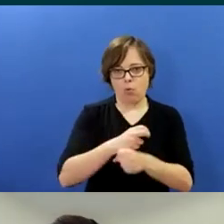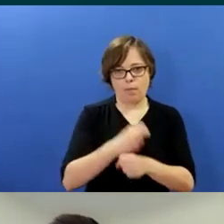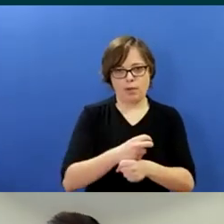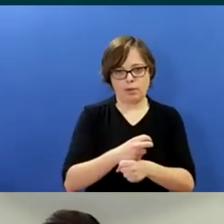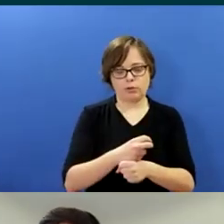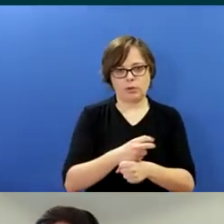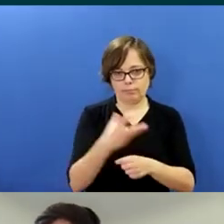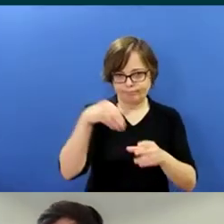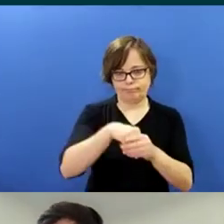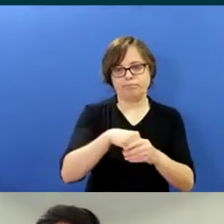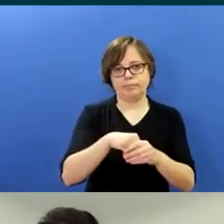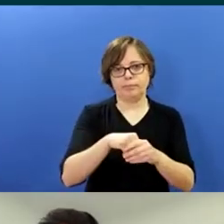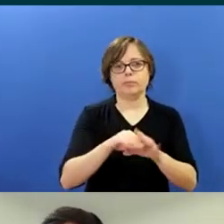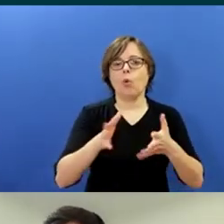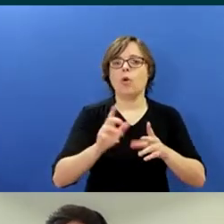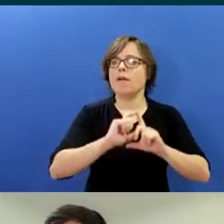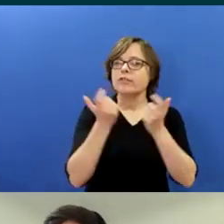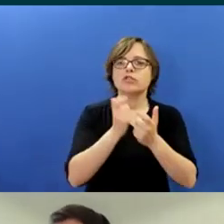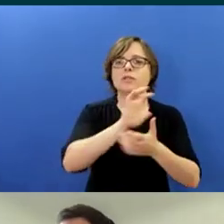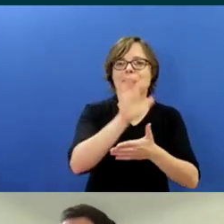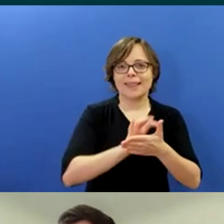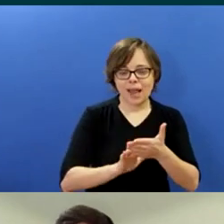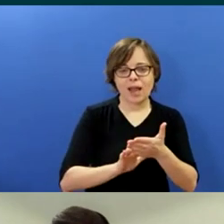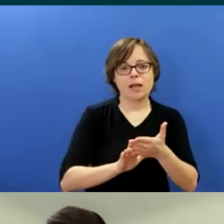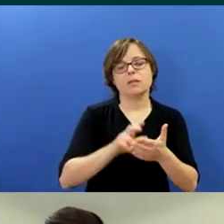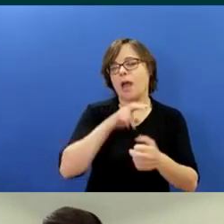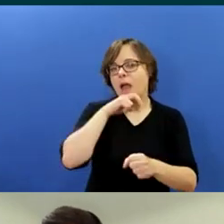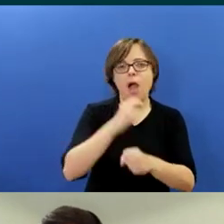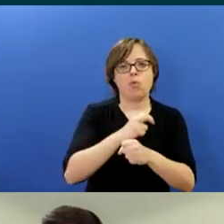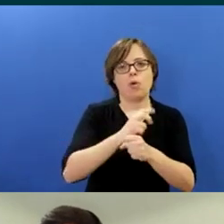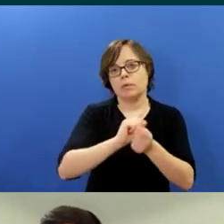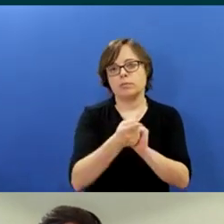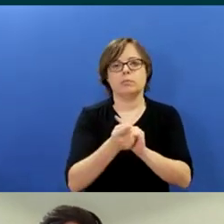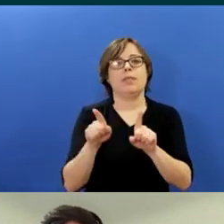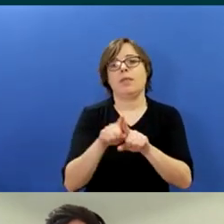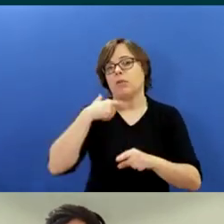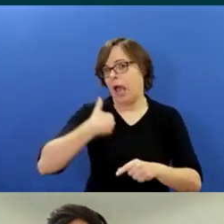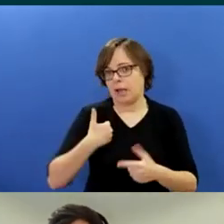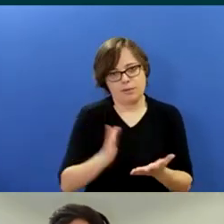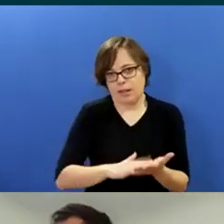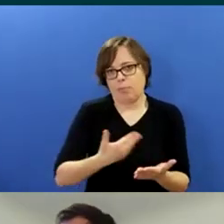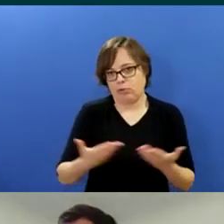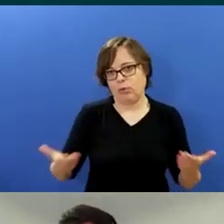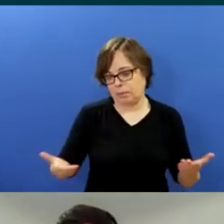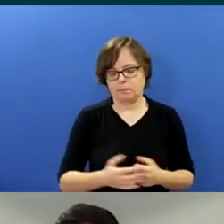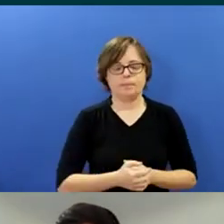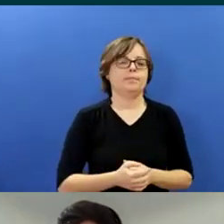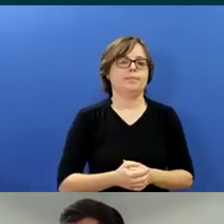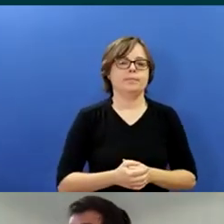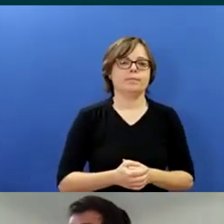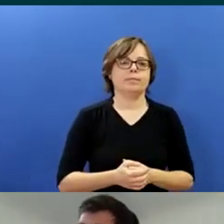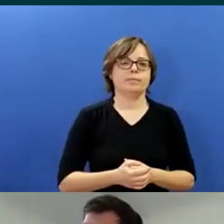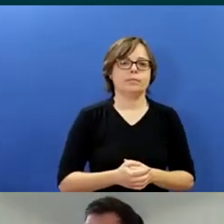are automatically available in English as well. This allows us to reach a large portion of the non-German